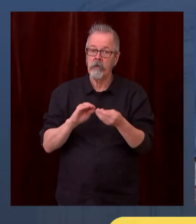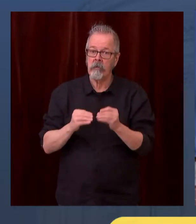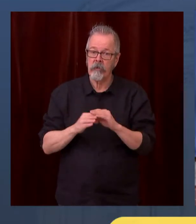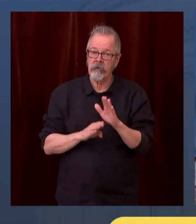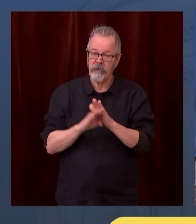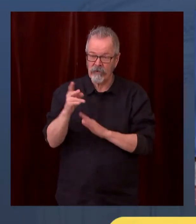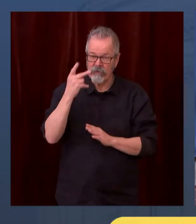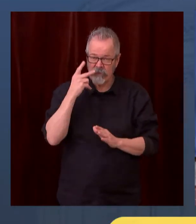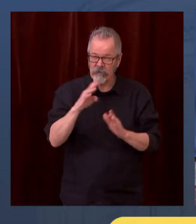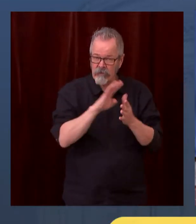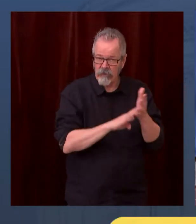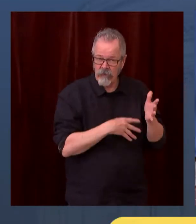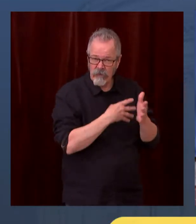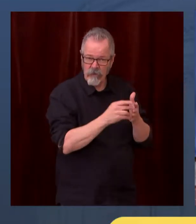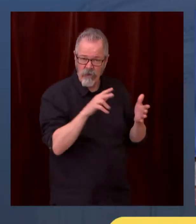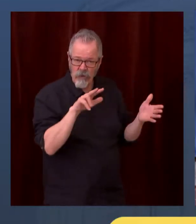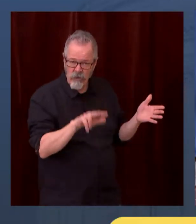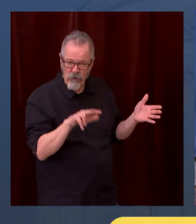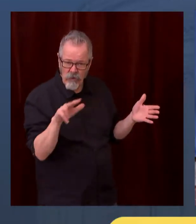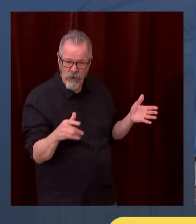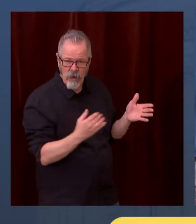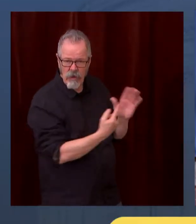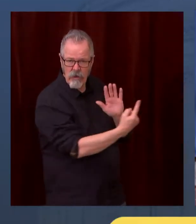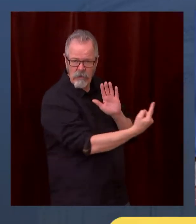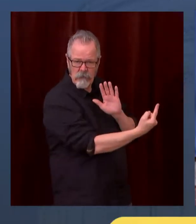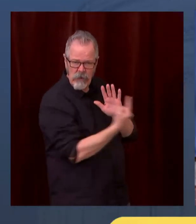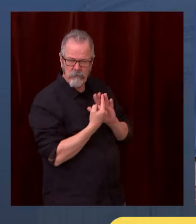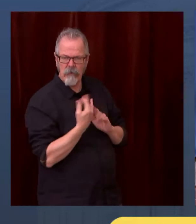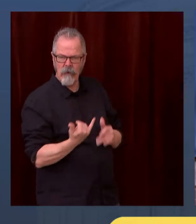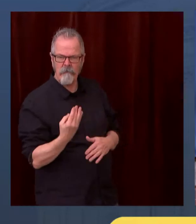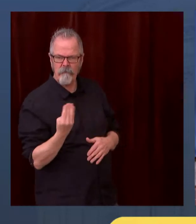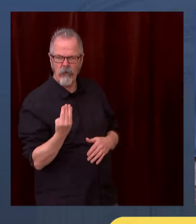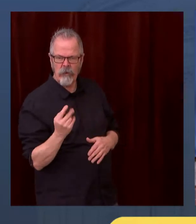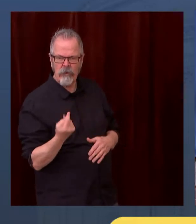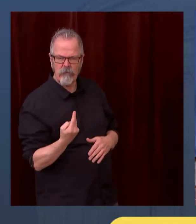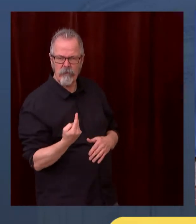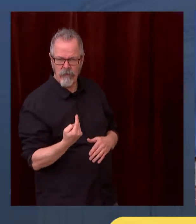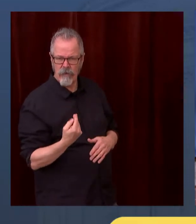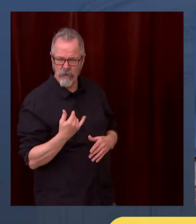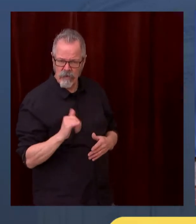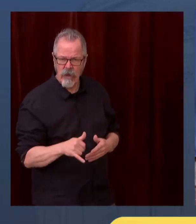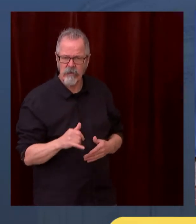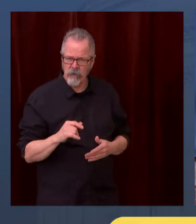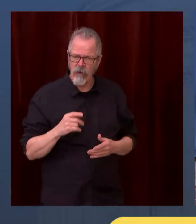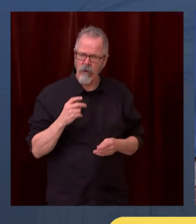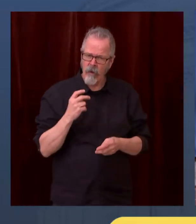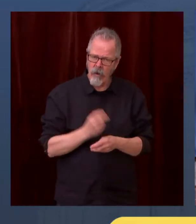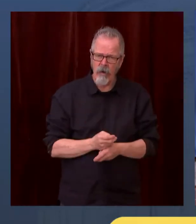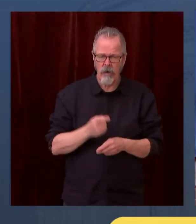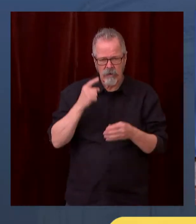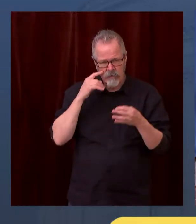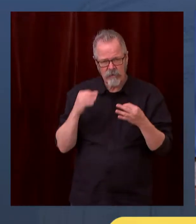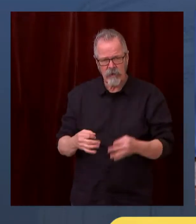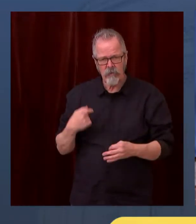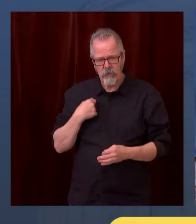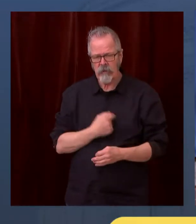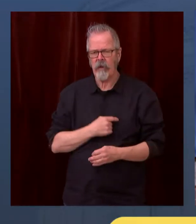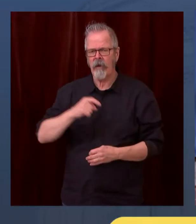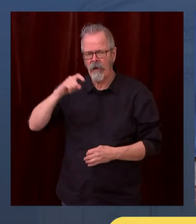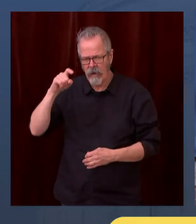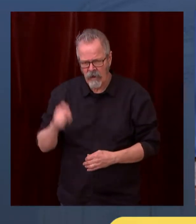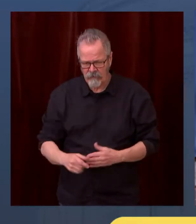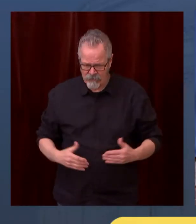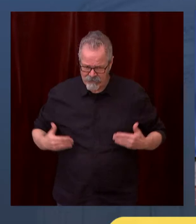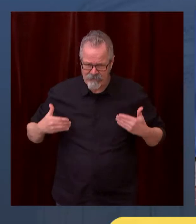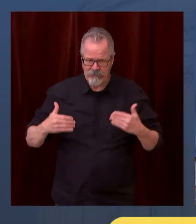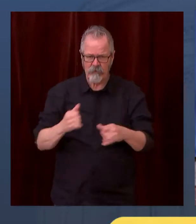we've gone from 33rd to 14th in getting people vaccinated. These are the kind of hard decisions you have to make. In